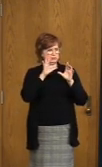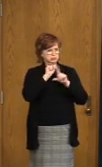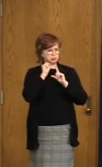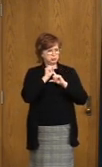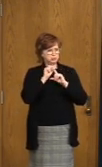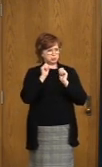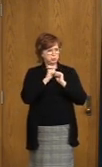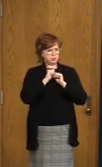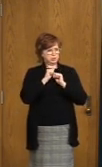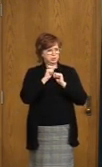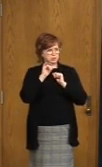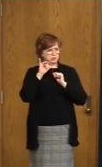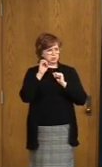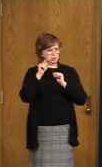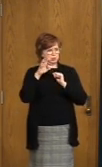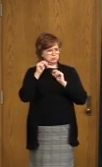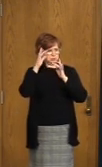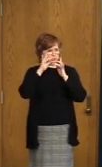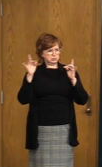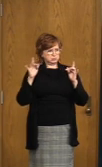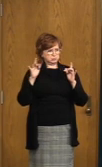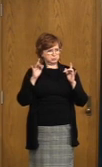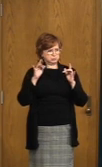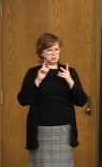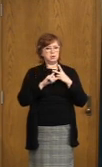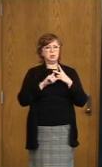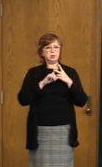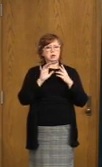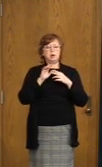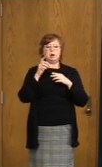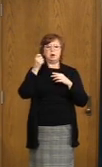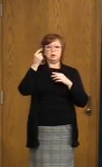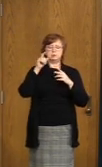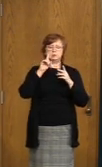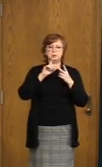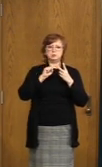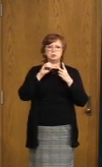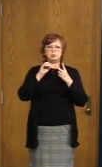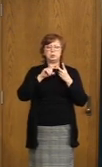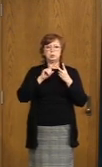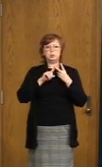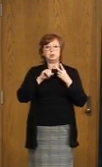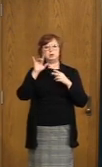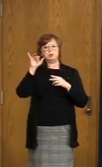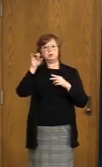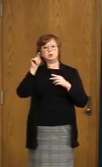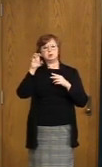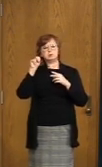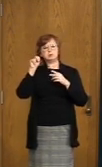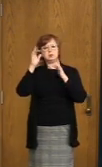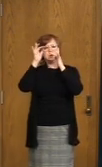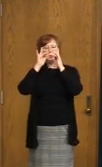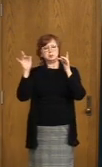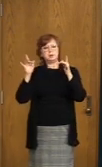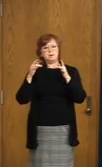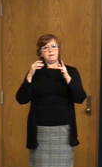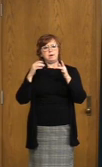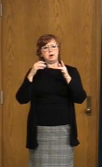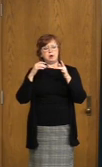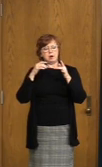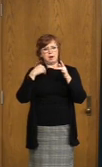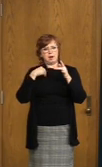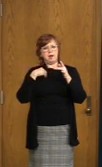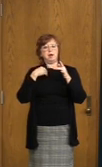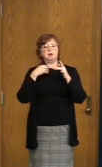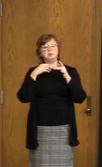the ongoing outbreak? So it's an ongoing outbreak. We continue to monitor and put in all those practices we do when we have COVID